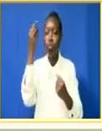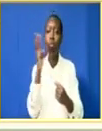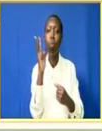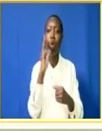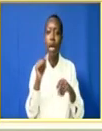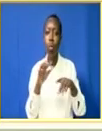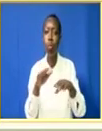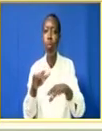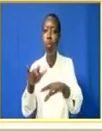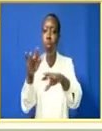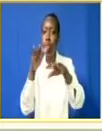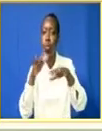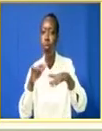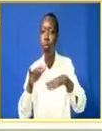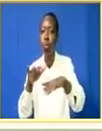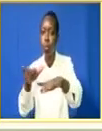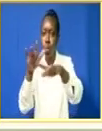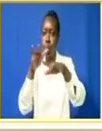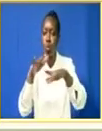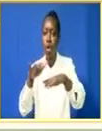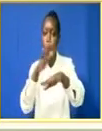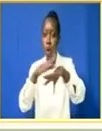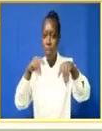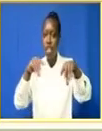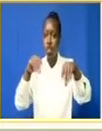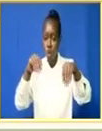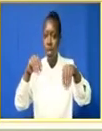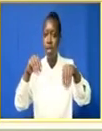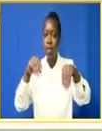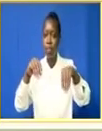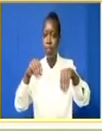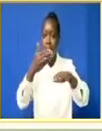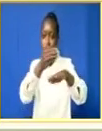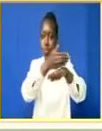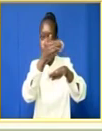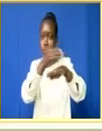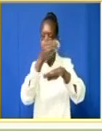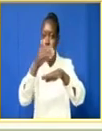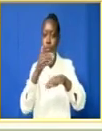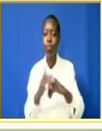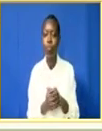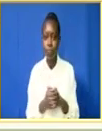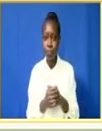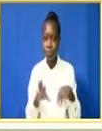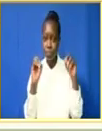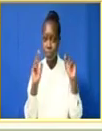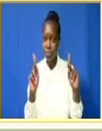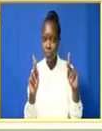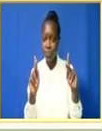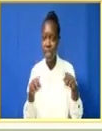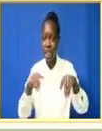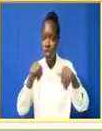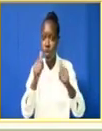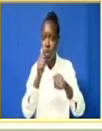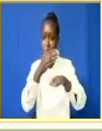Okay. It is the thin uniform layer of moving water carrying away the top fertile soil. Top fertile soil.